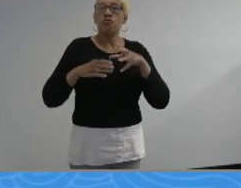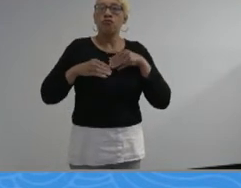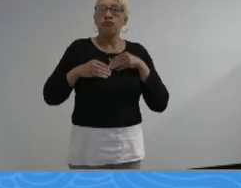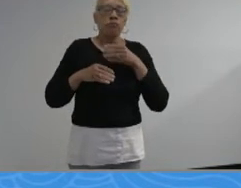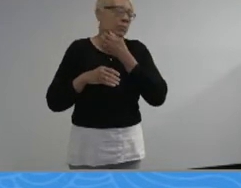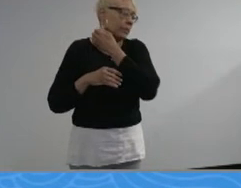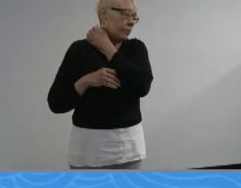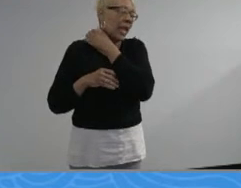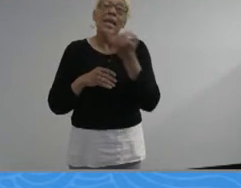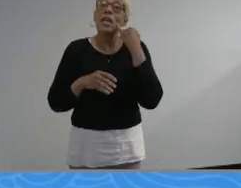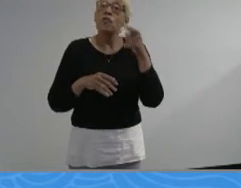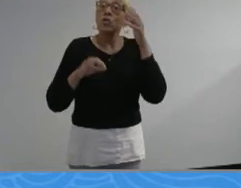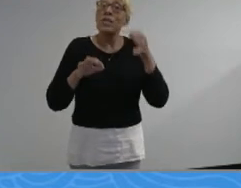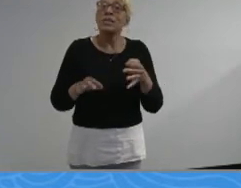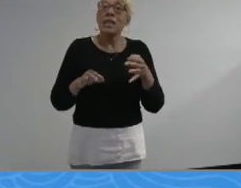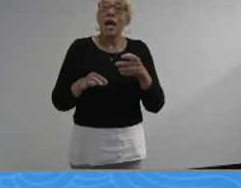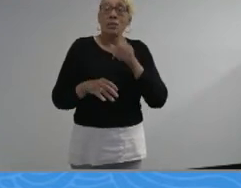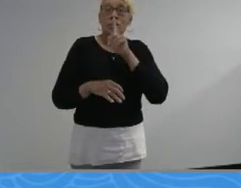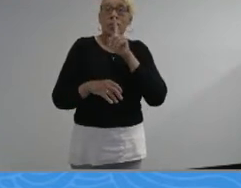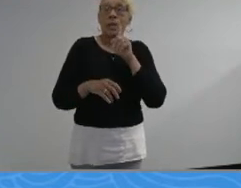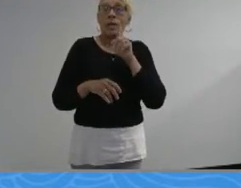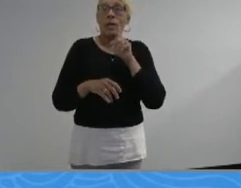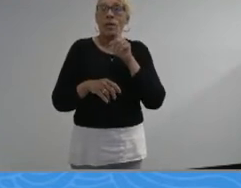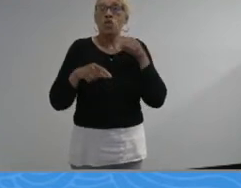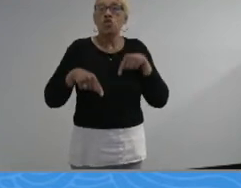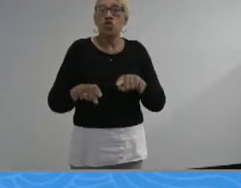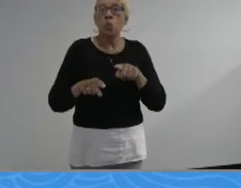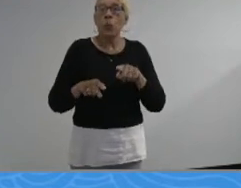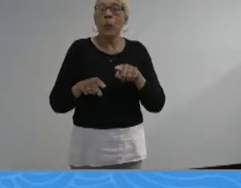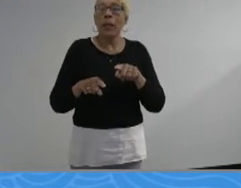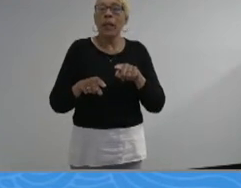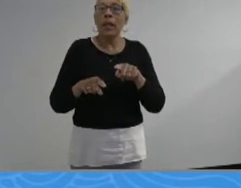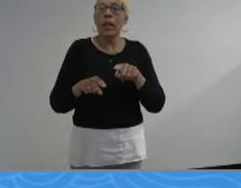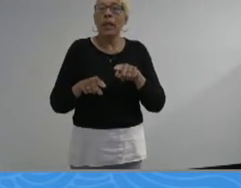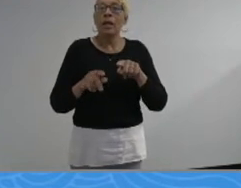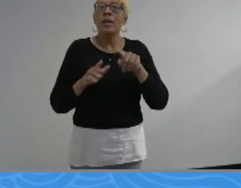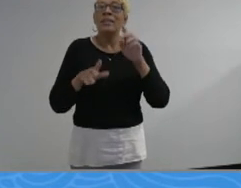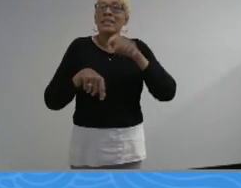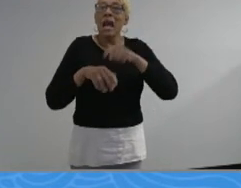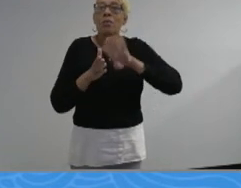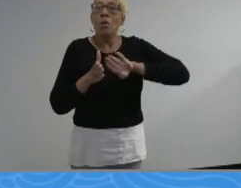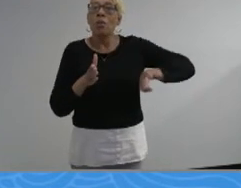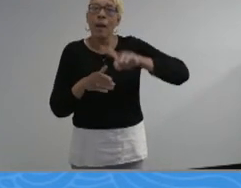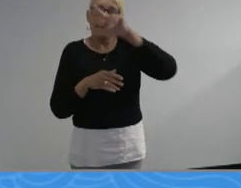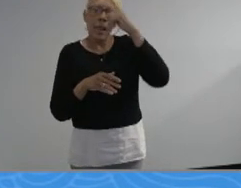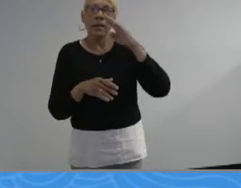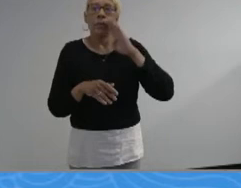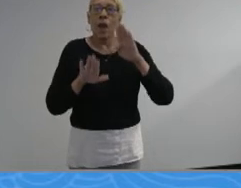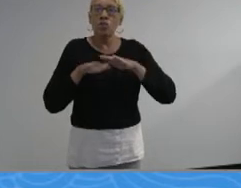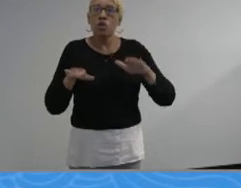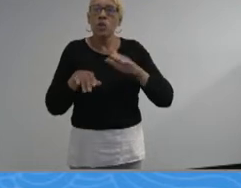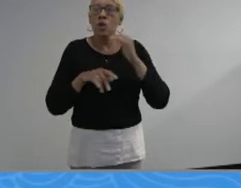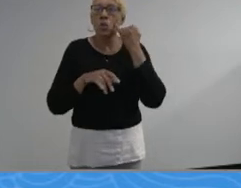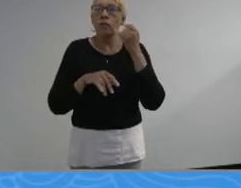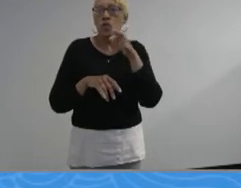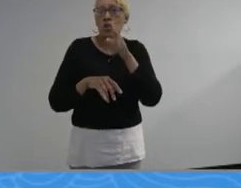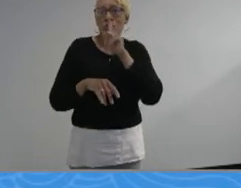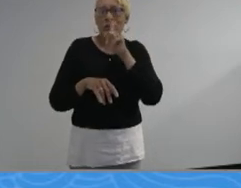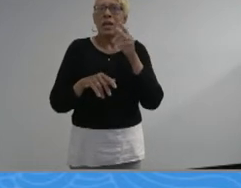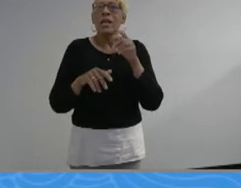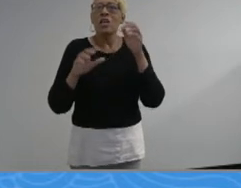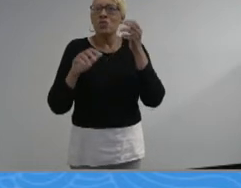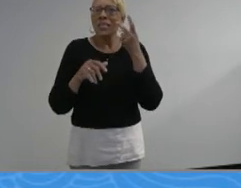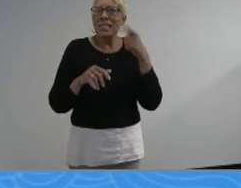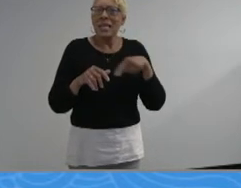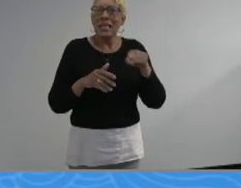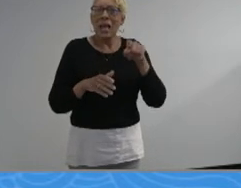right? If you're choosing to be silent in the face of the exclusion of Black and brown children, if you are choosing to be silent when you see Black and brown educators being